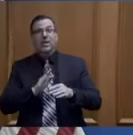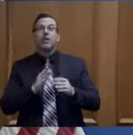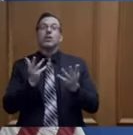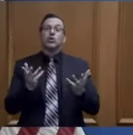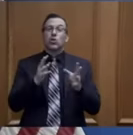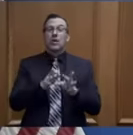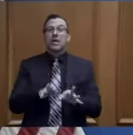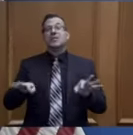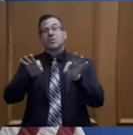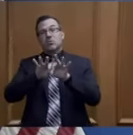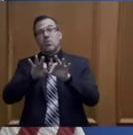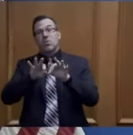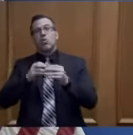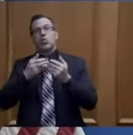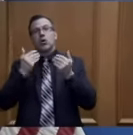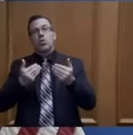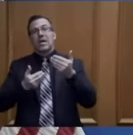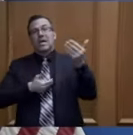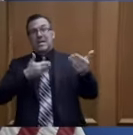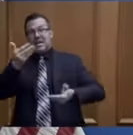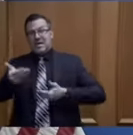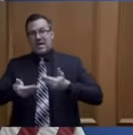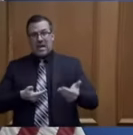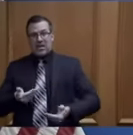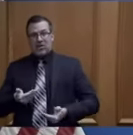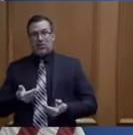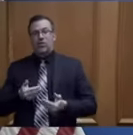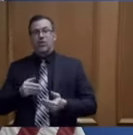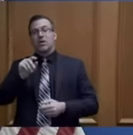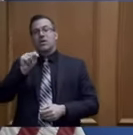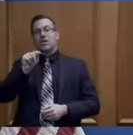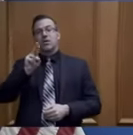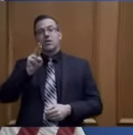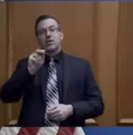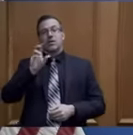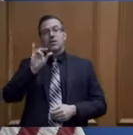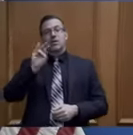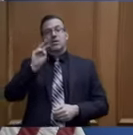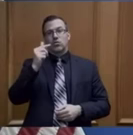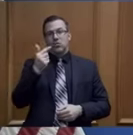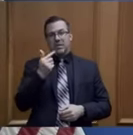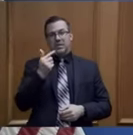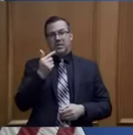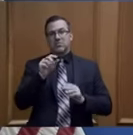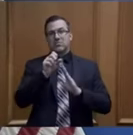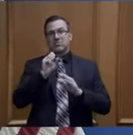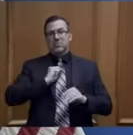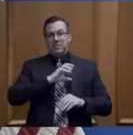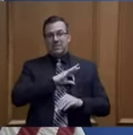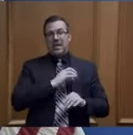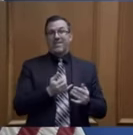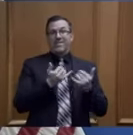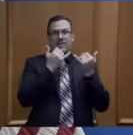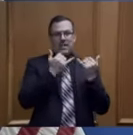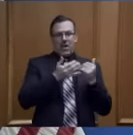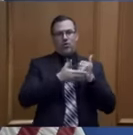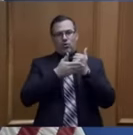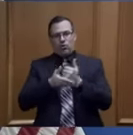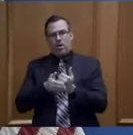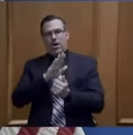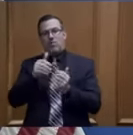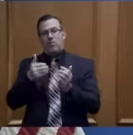contact tracing staff now to help all of the 89 rural health departments that are served through the Tennessee Department of